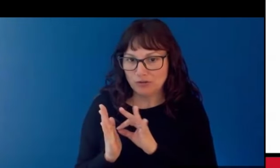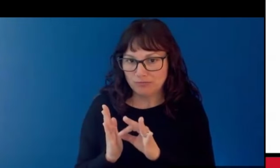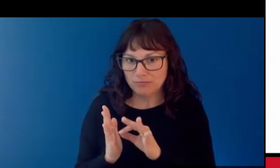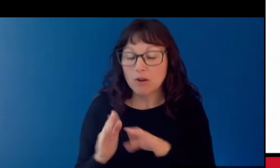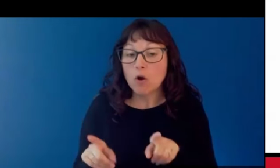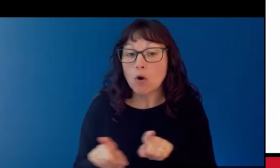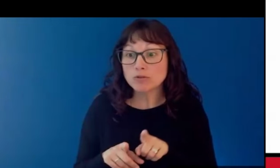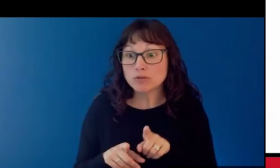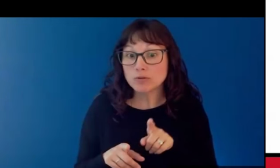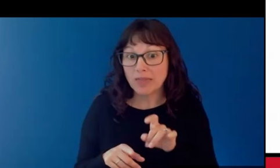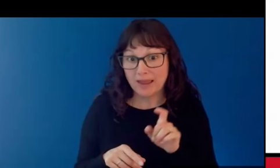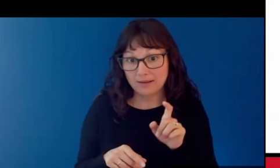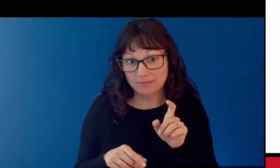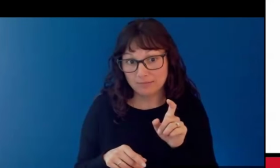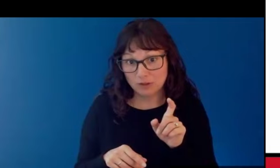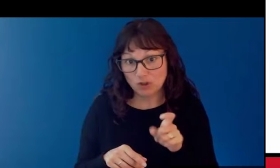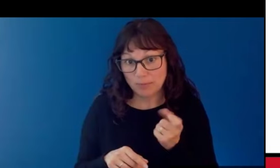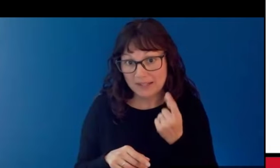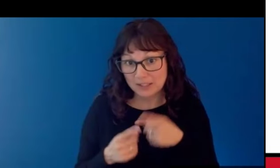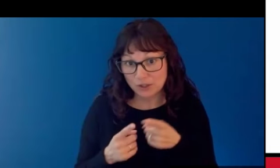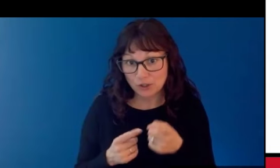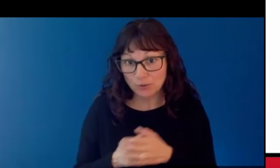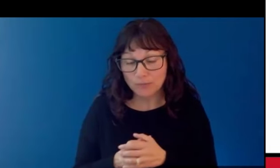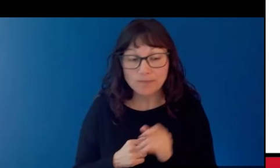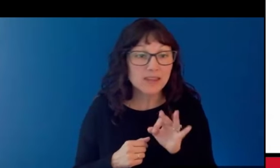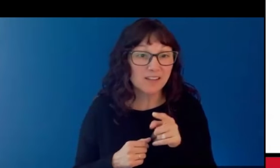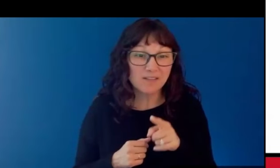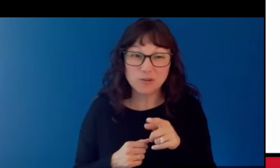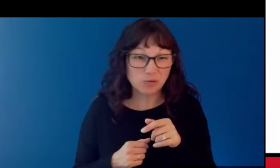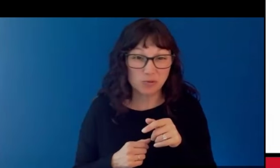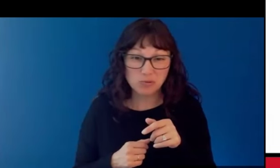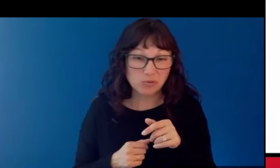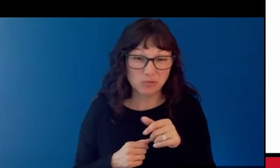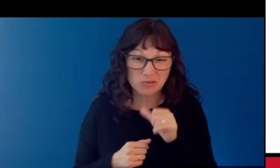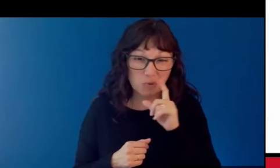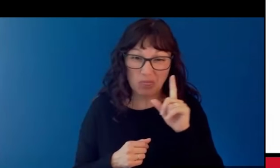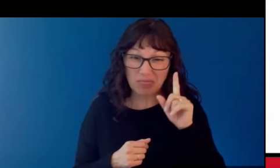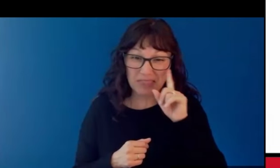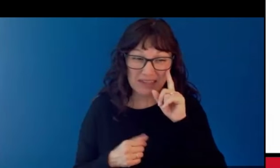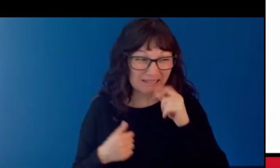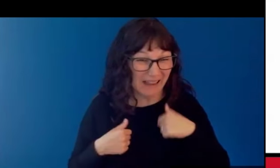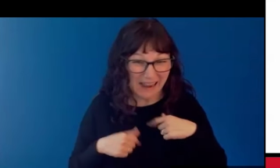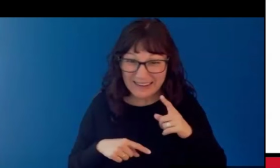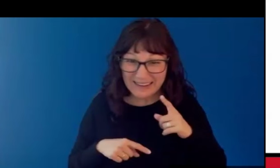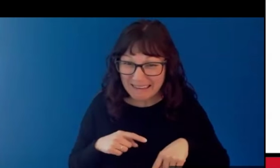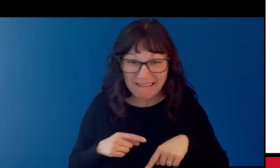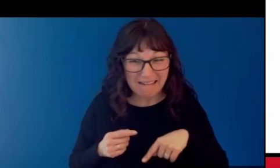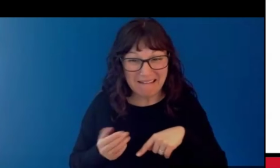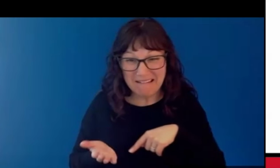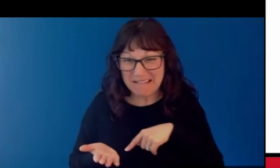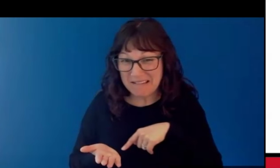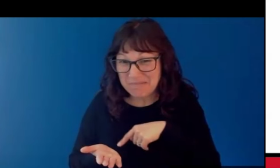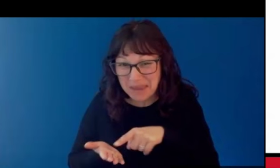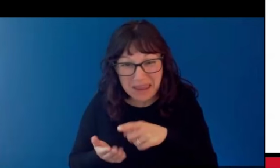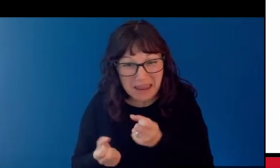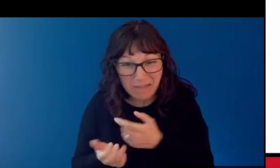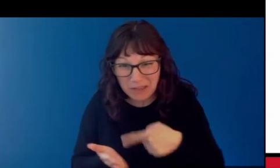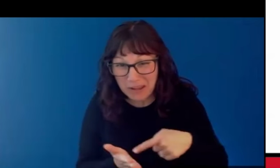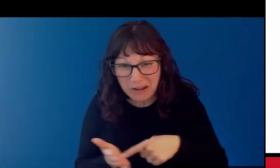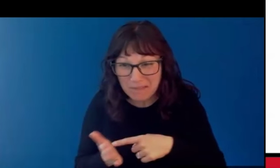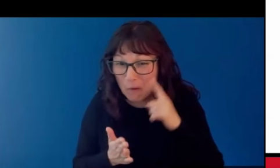makes sense. If you don't think that you could cover expenses for a week